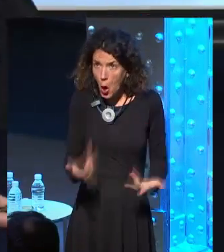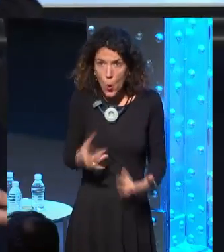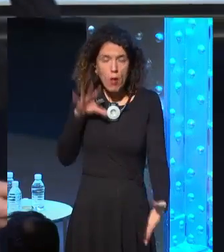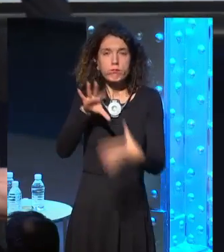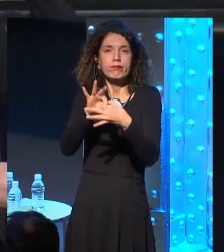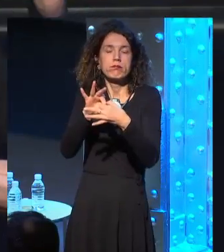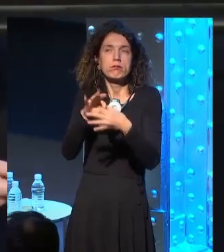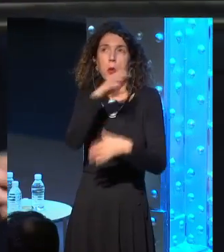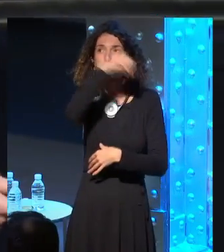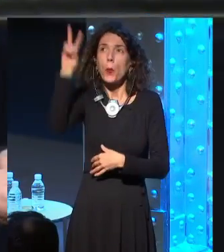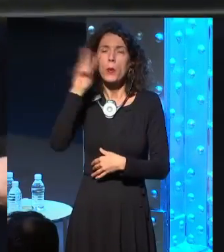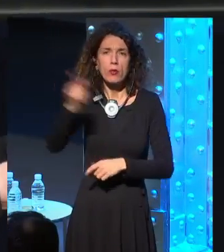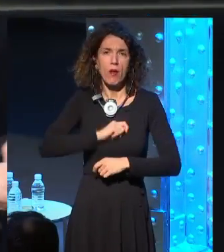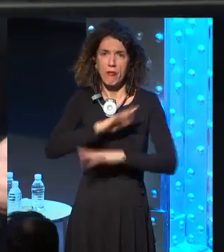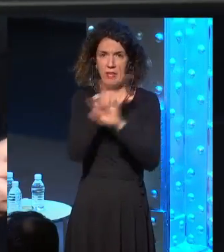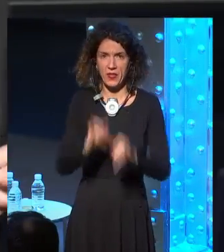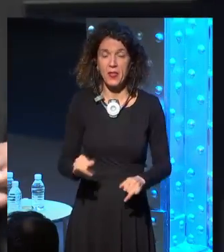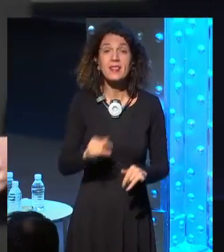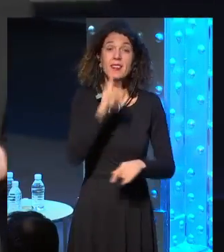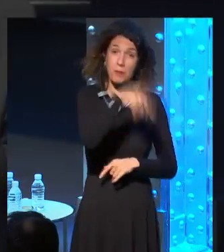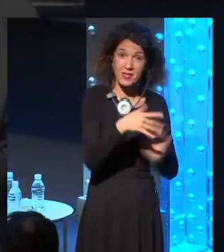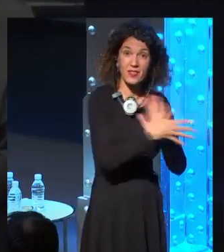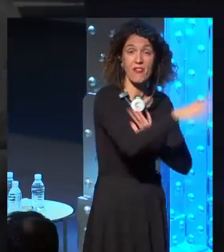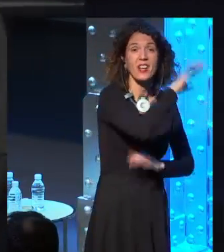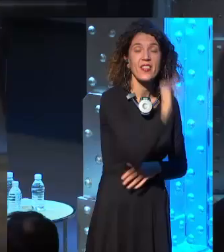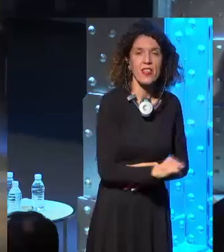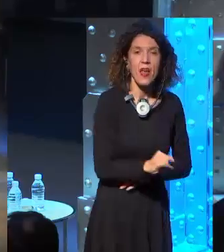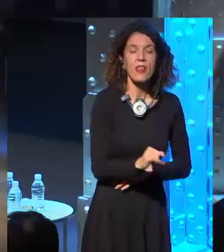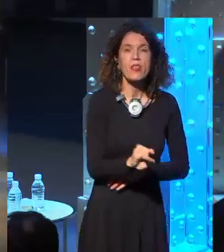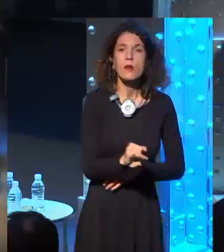So I think, to me, happiness is sort of this